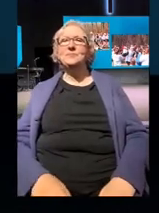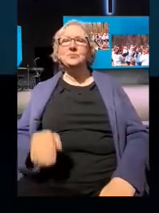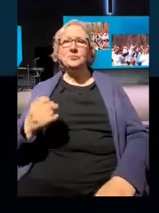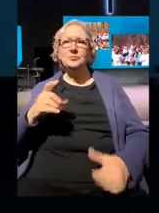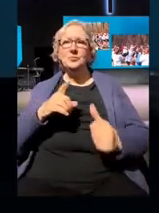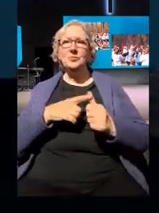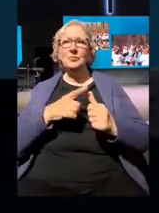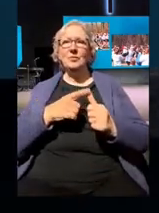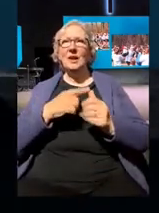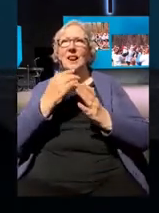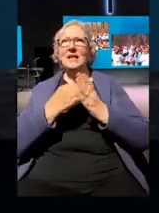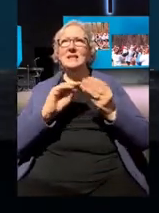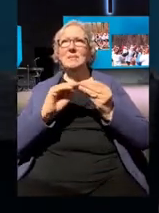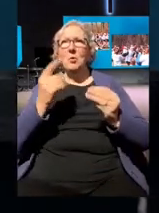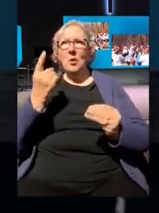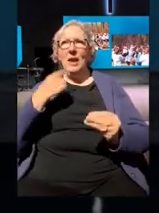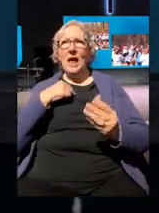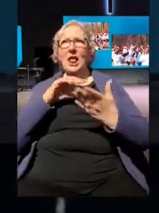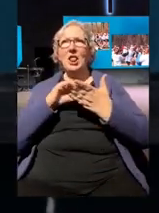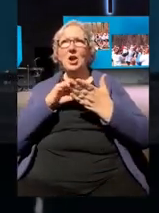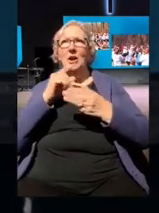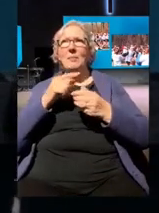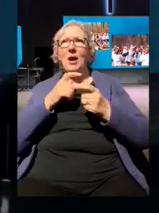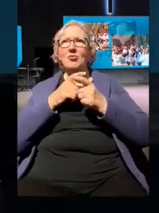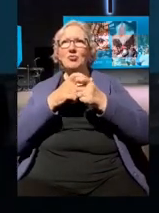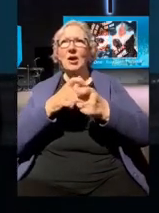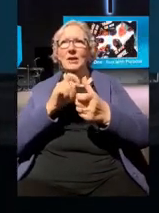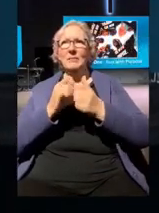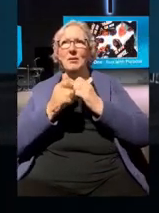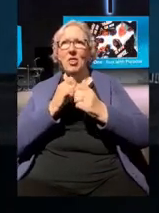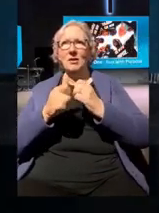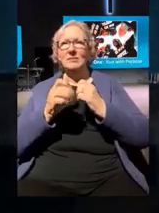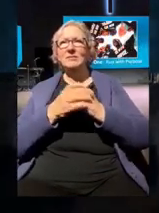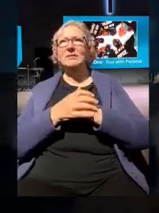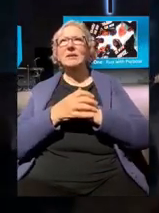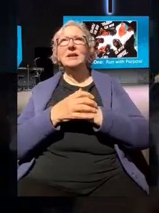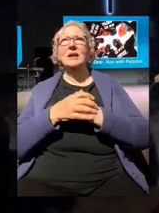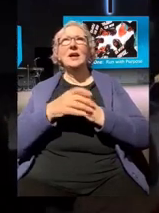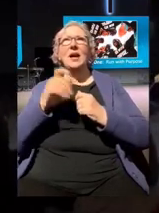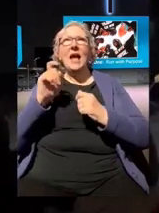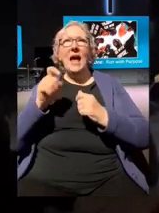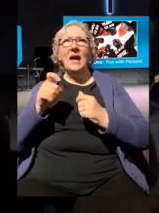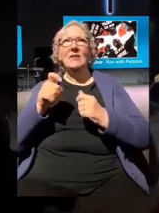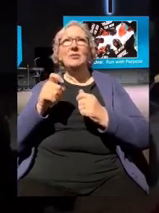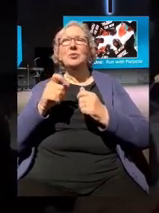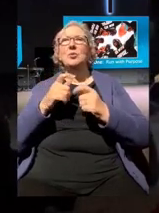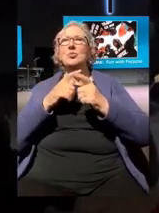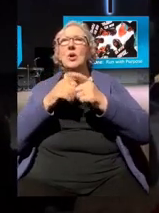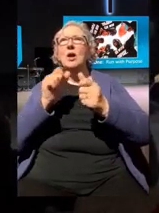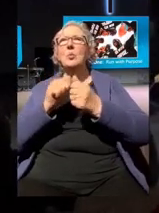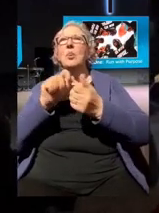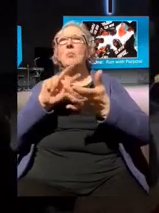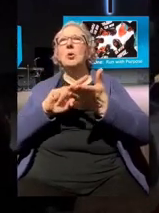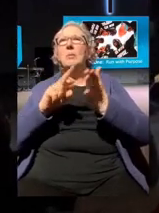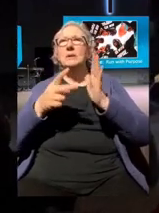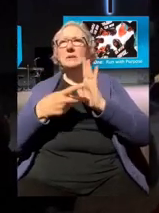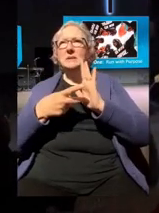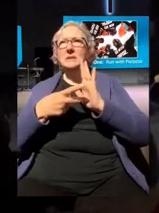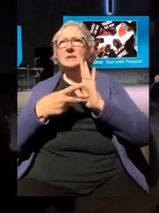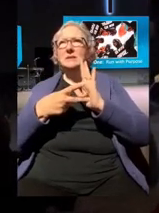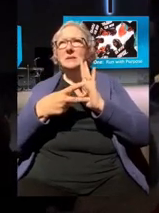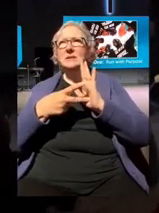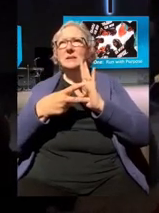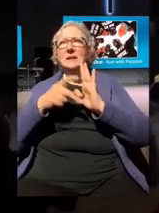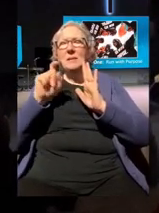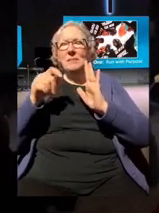lesson number one that I learned about running a marathon is that you have to run with purpose. You have to